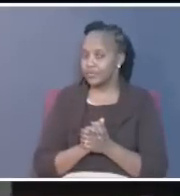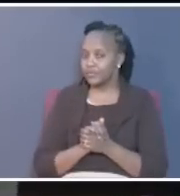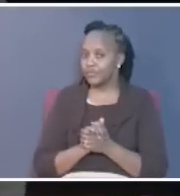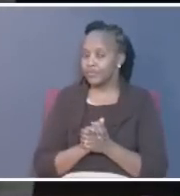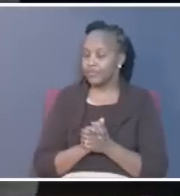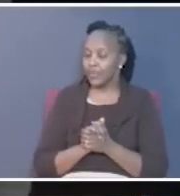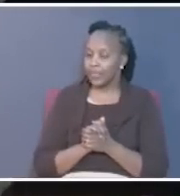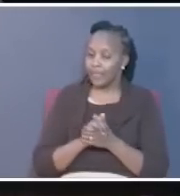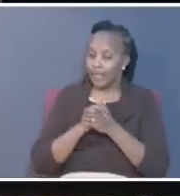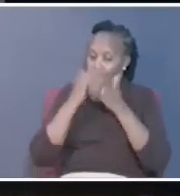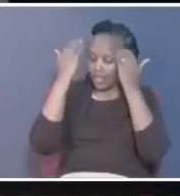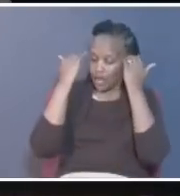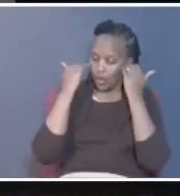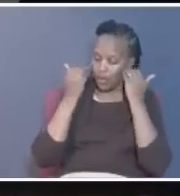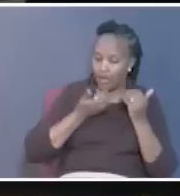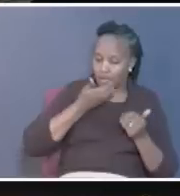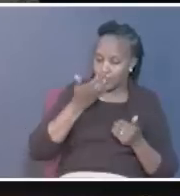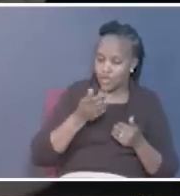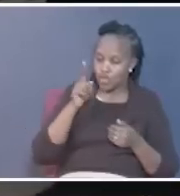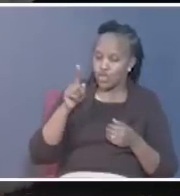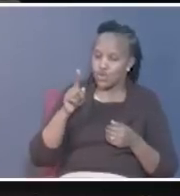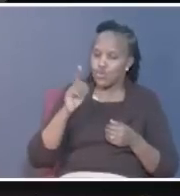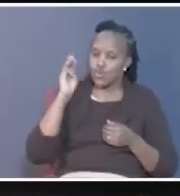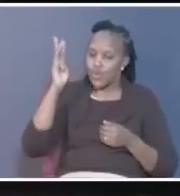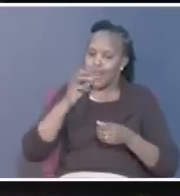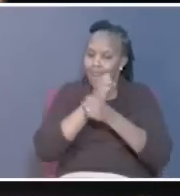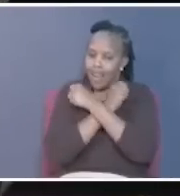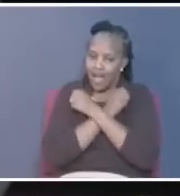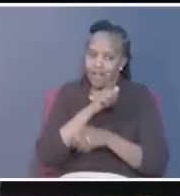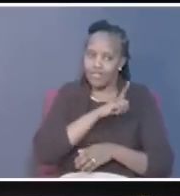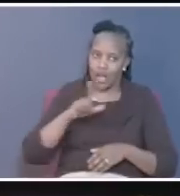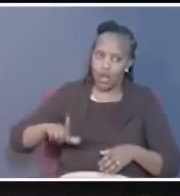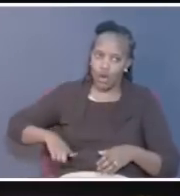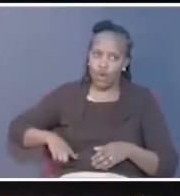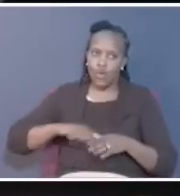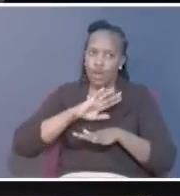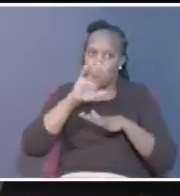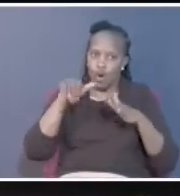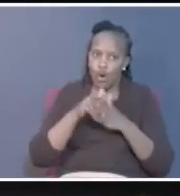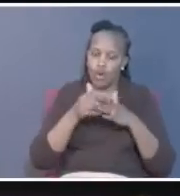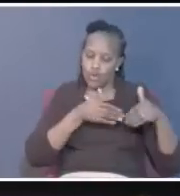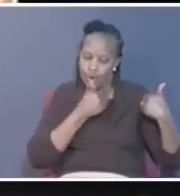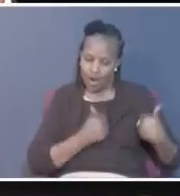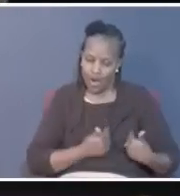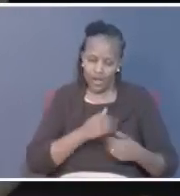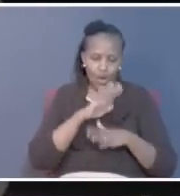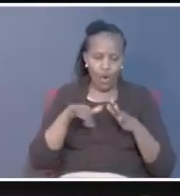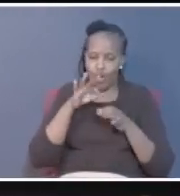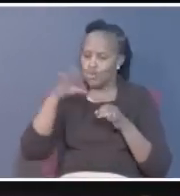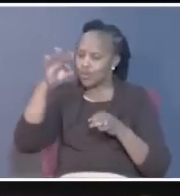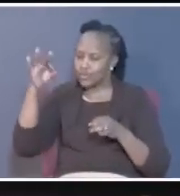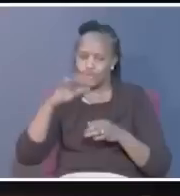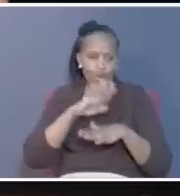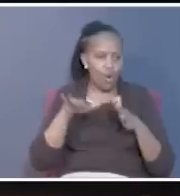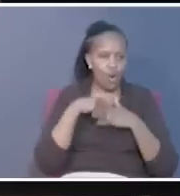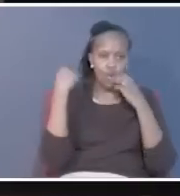this. "And you shall love the Lord your God with all your heart and with all your soul and with all your strength